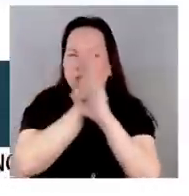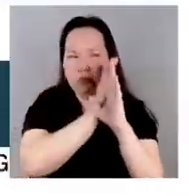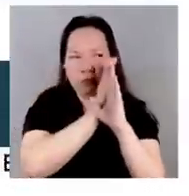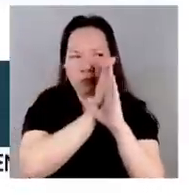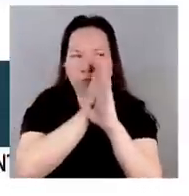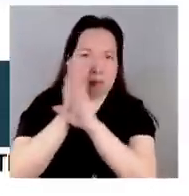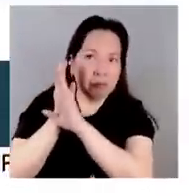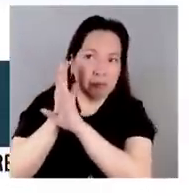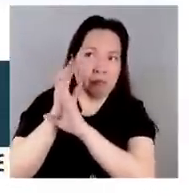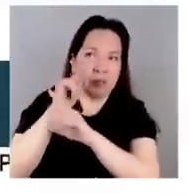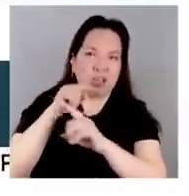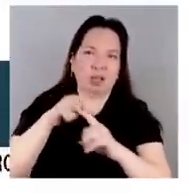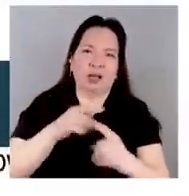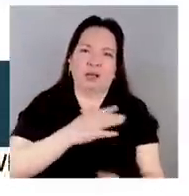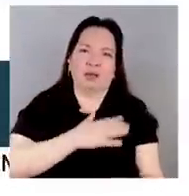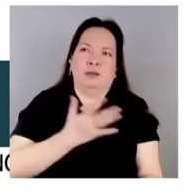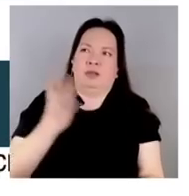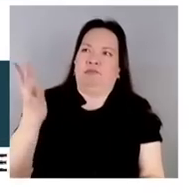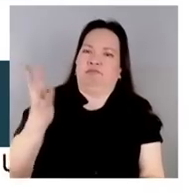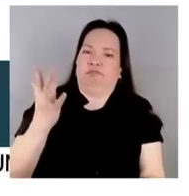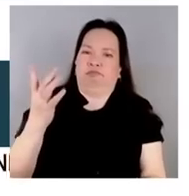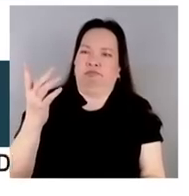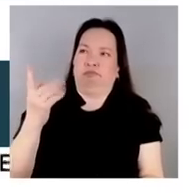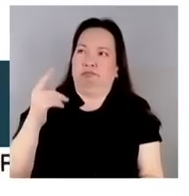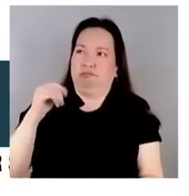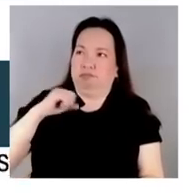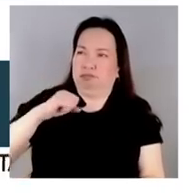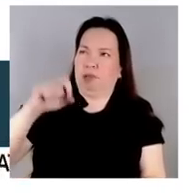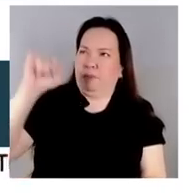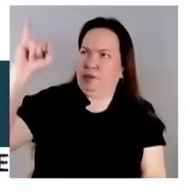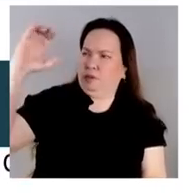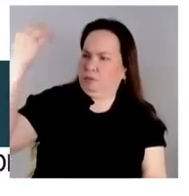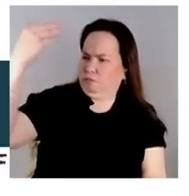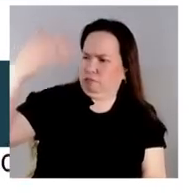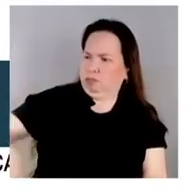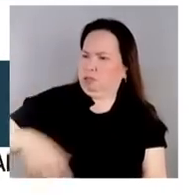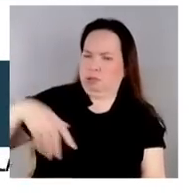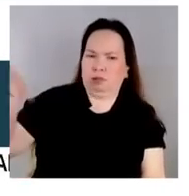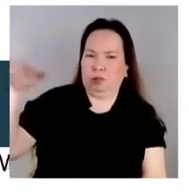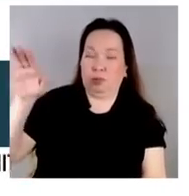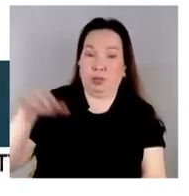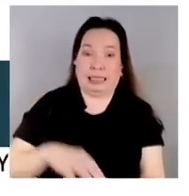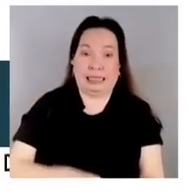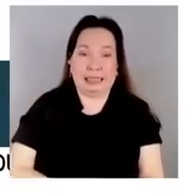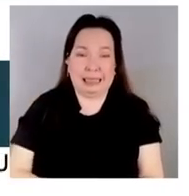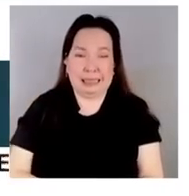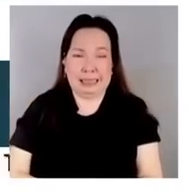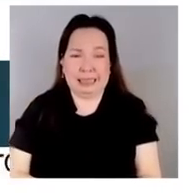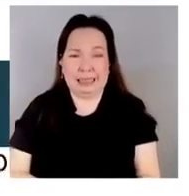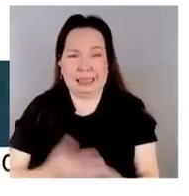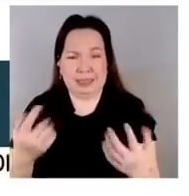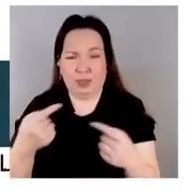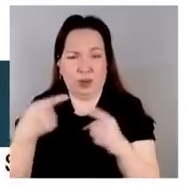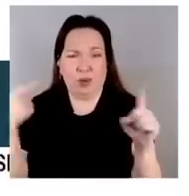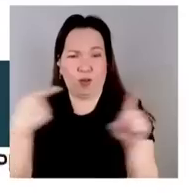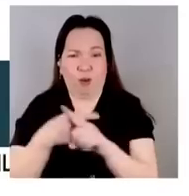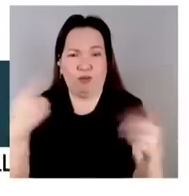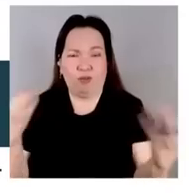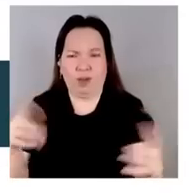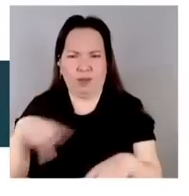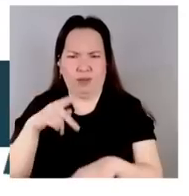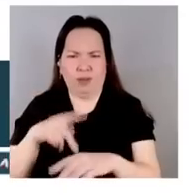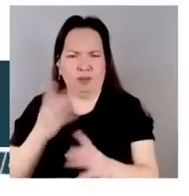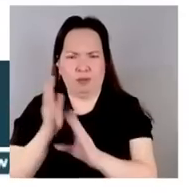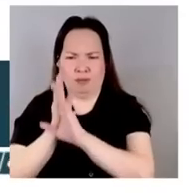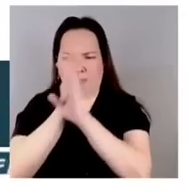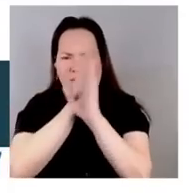that, you know, our commitment to fighting impunity means that the ICC shut out. I mean, I think, you know, the Philippine government cannot continue to engage in